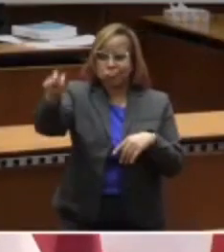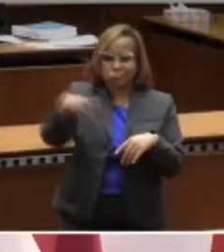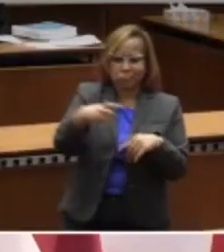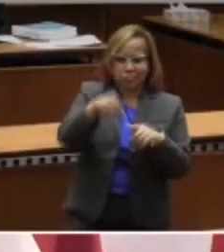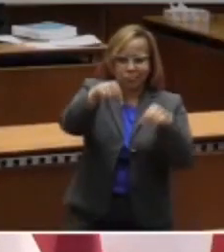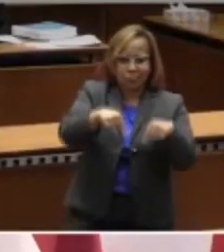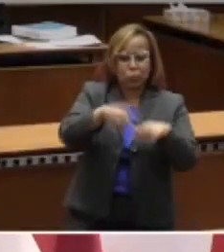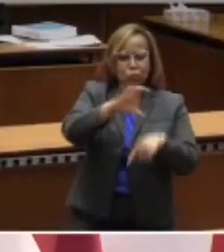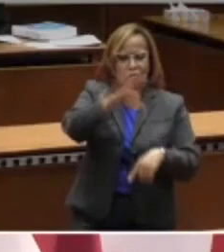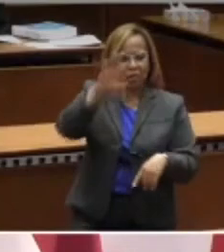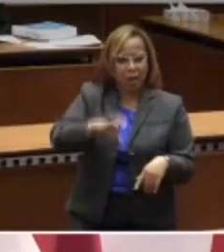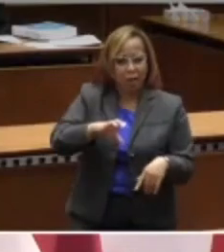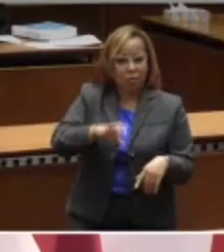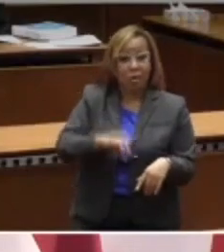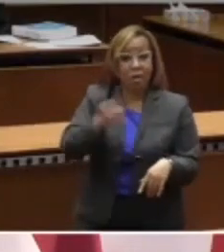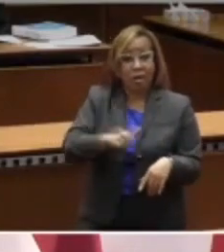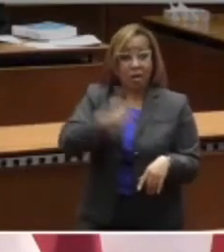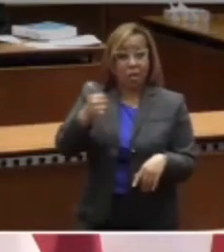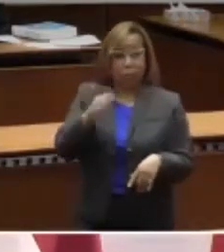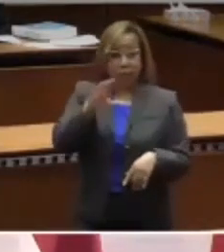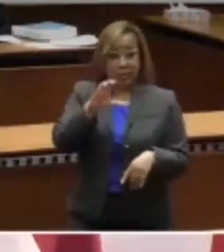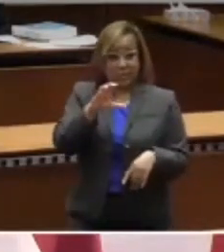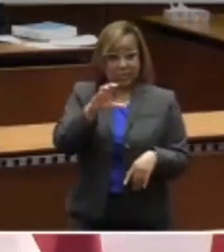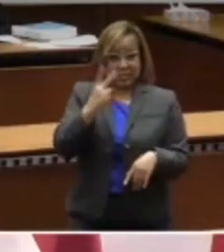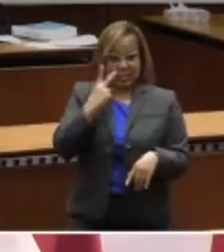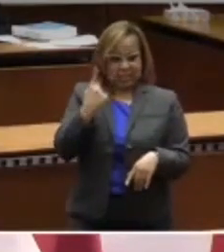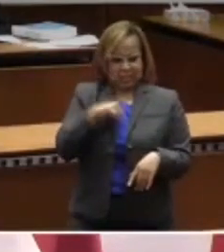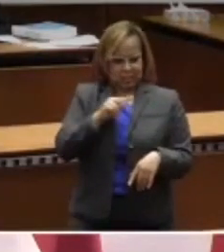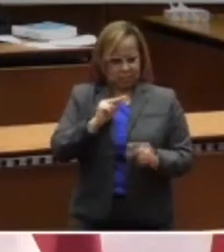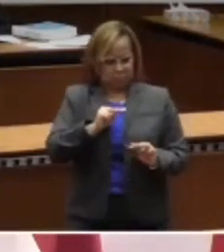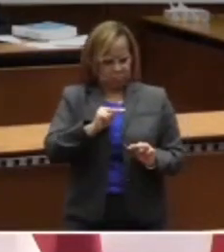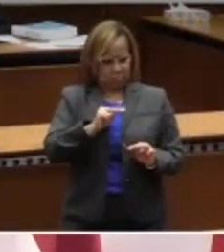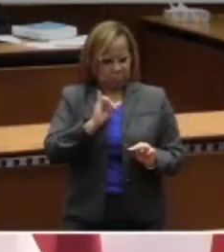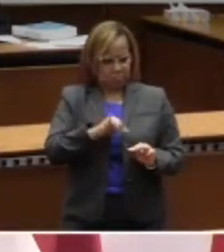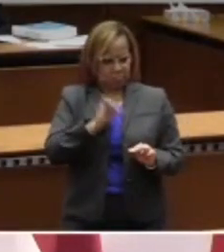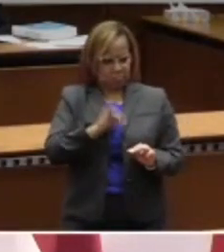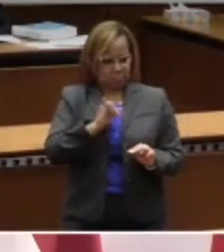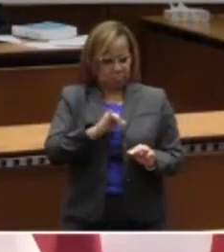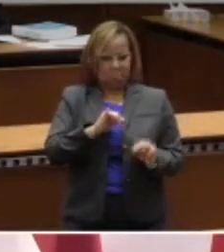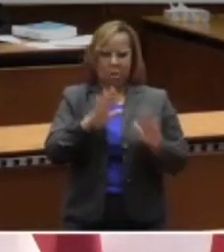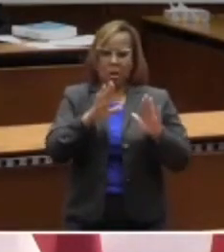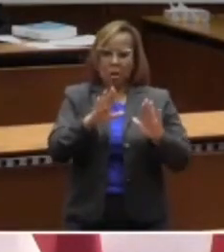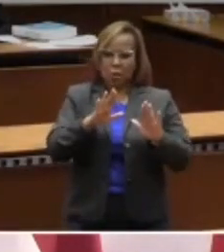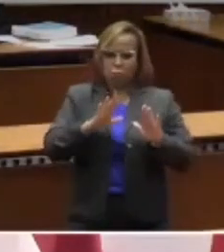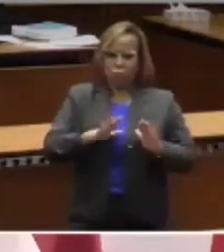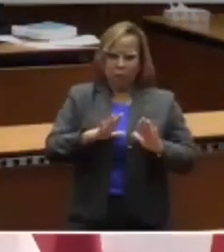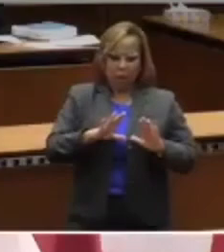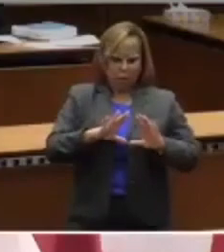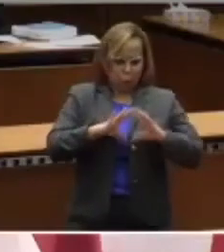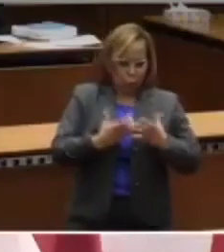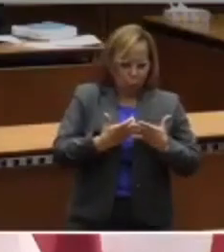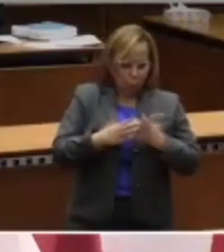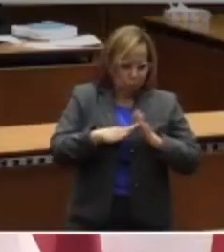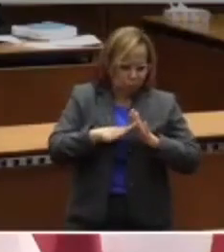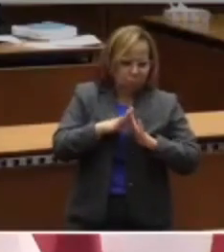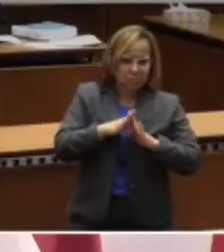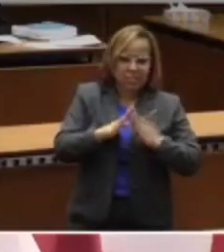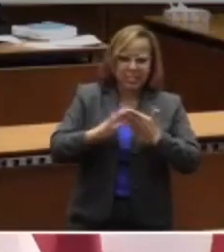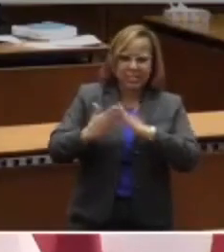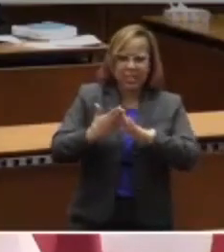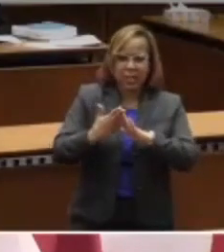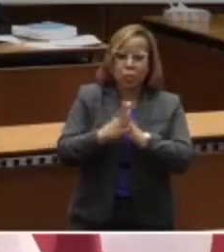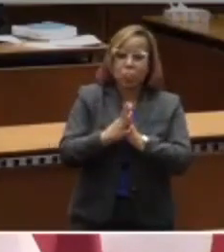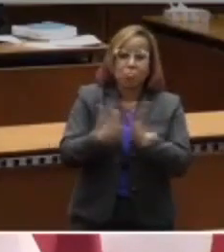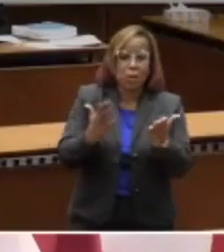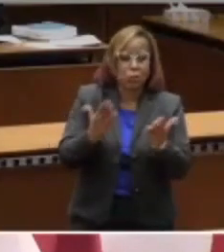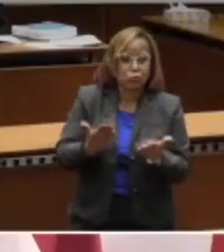Chicago. Others see us as we truly are, a great, global, vibrant city with